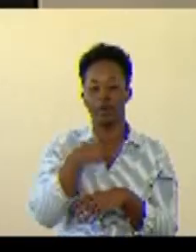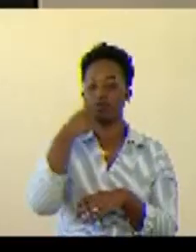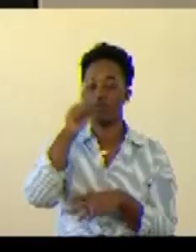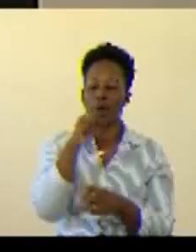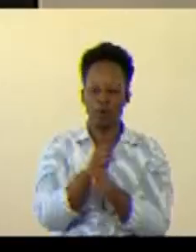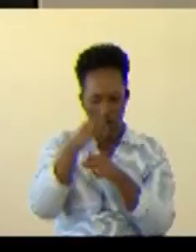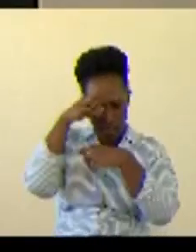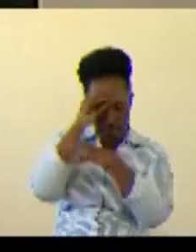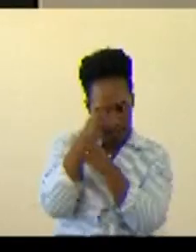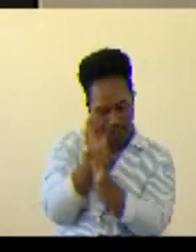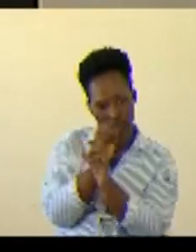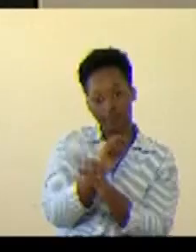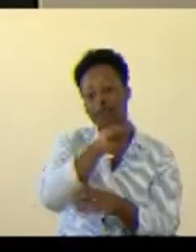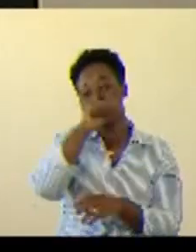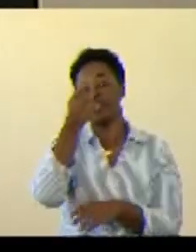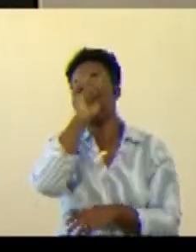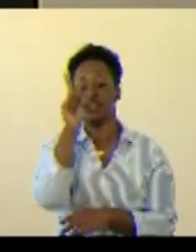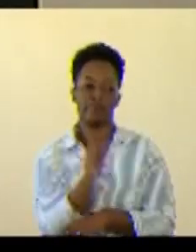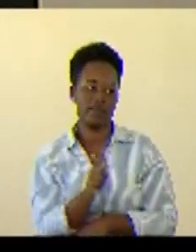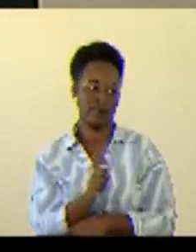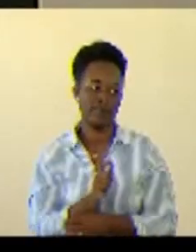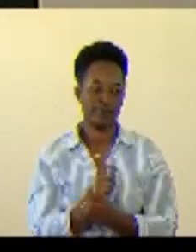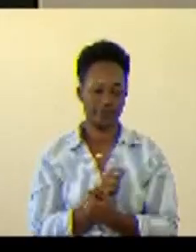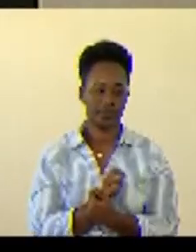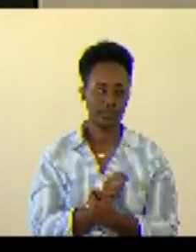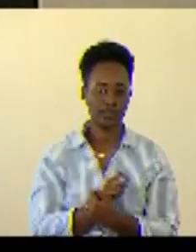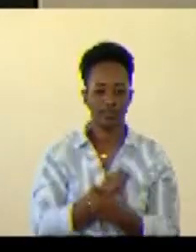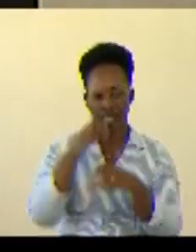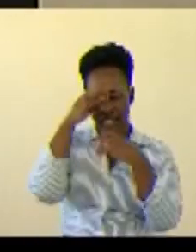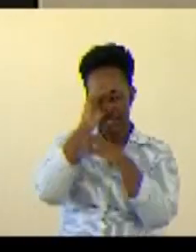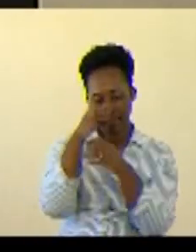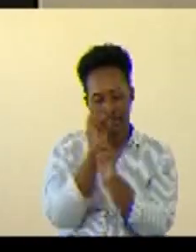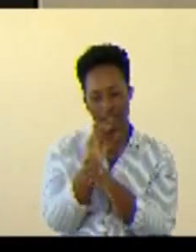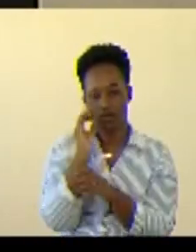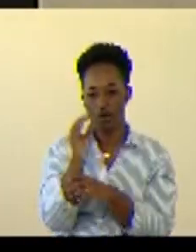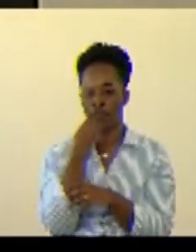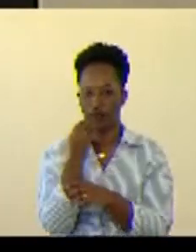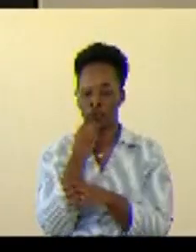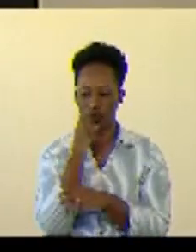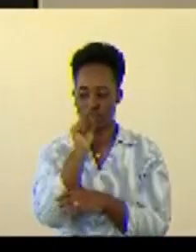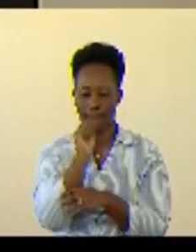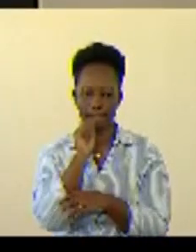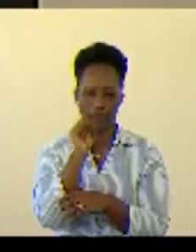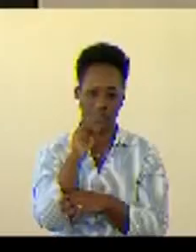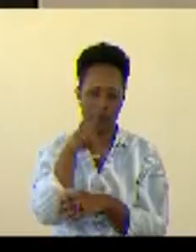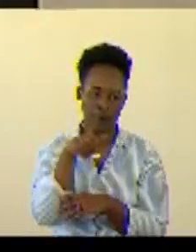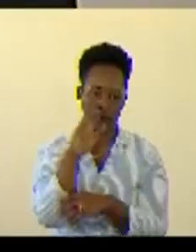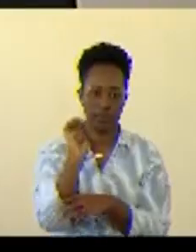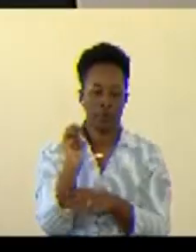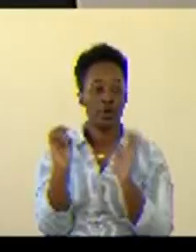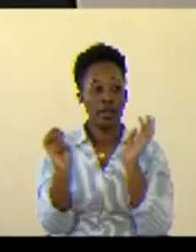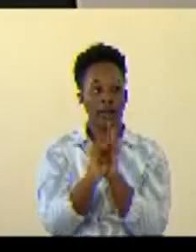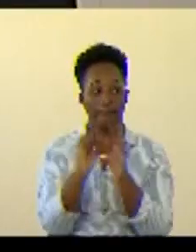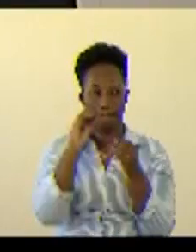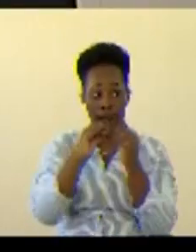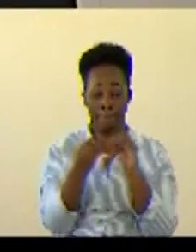testing. Another question, student, is testing of food sample. Number one, I will be